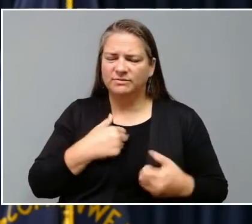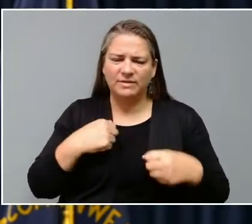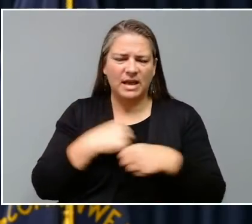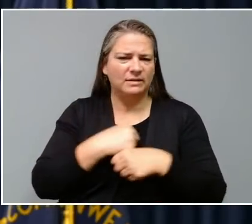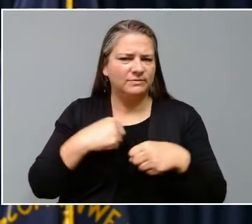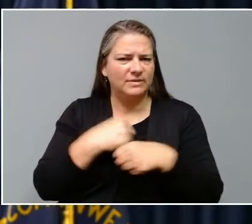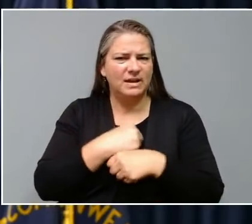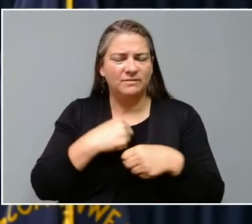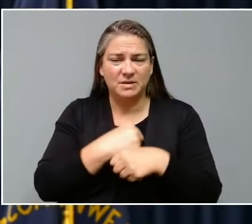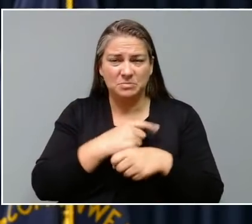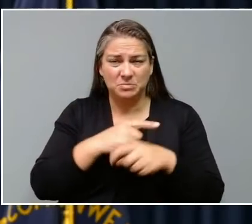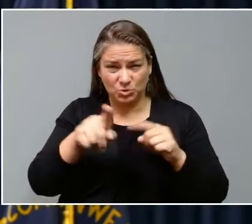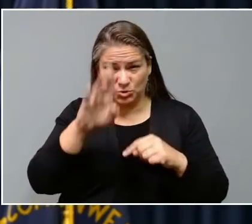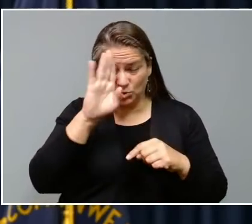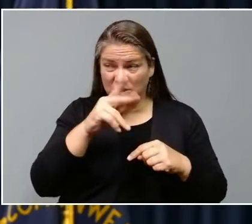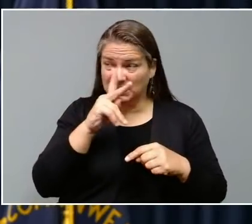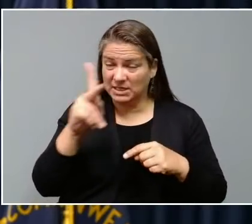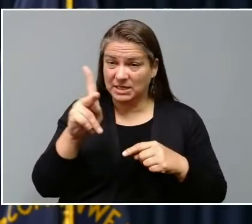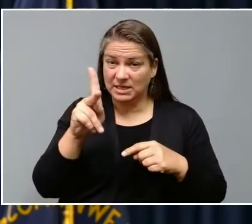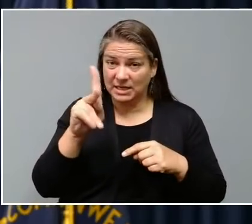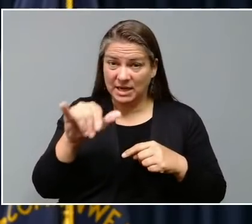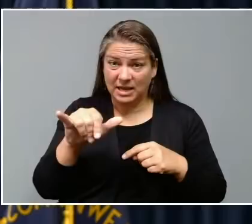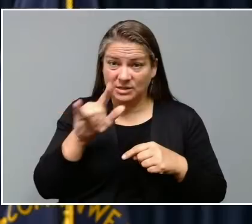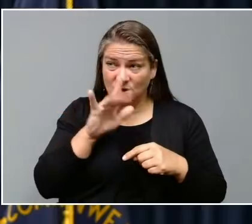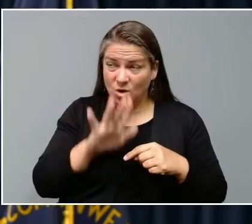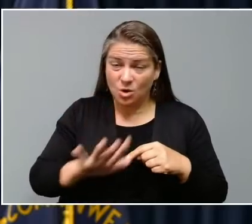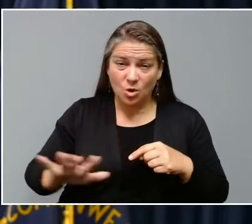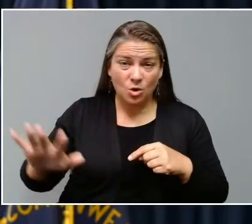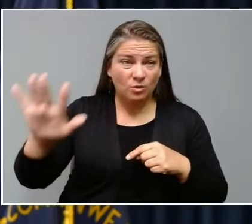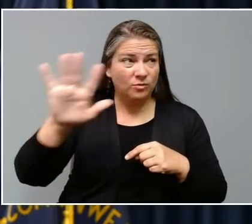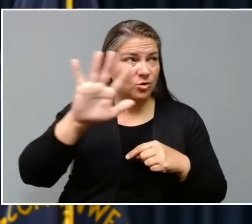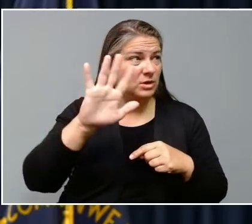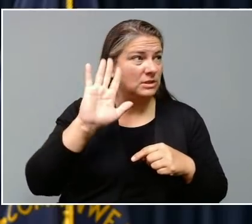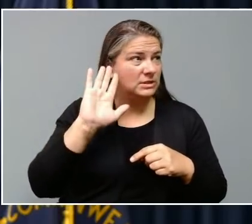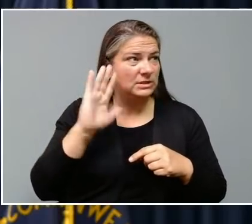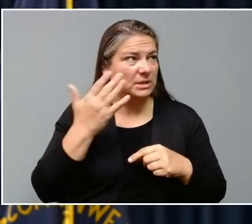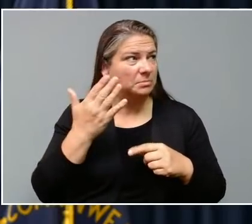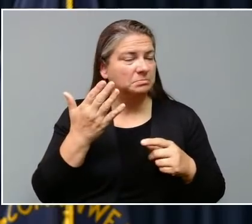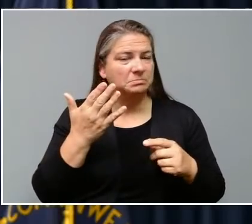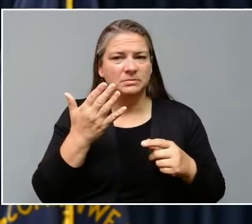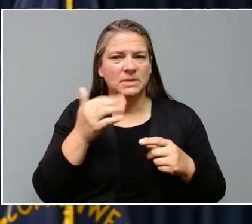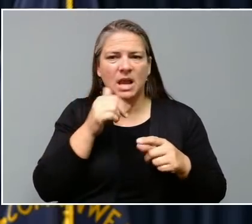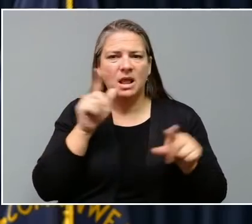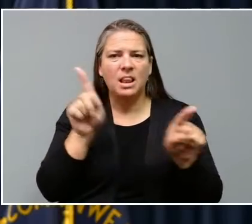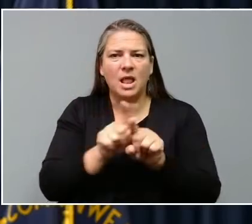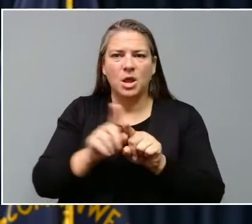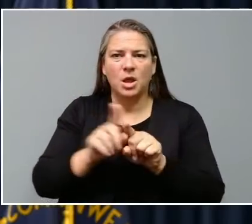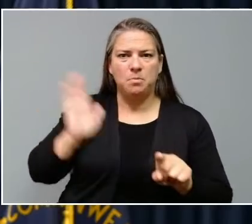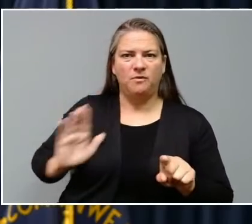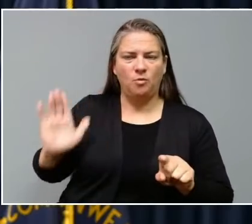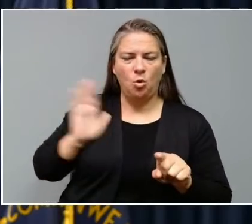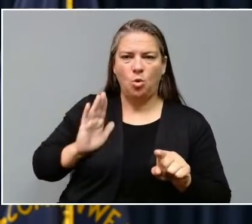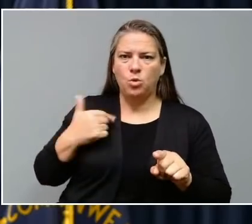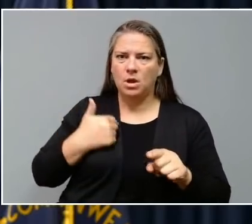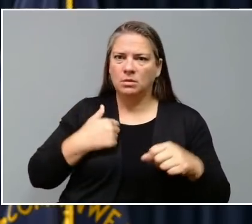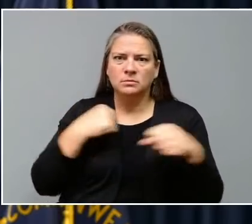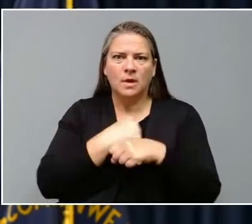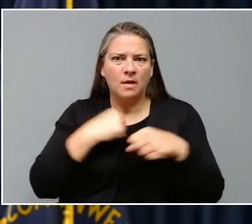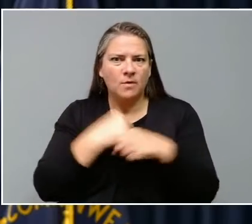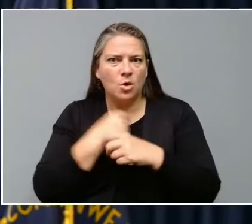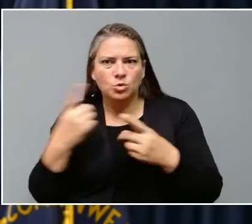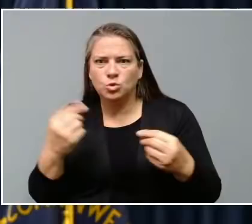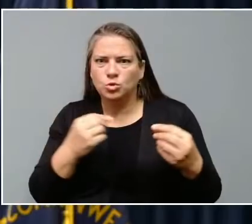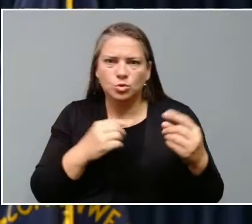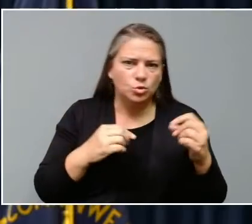most towns in Kentucky, you see us doing less than we were doing at a time when we were fighting a